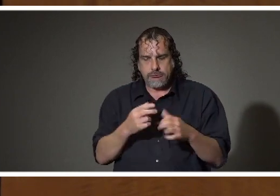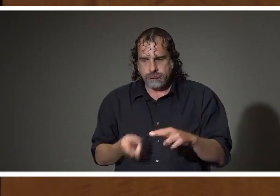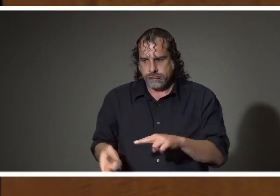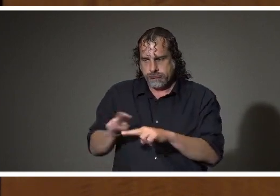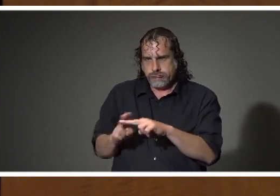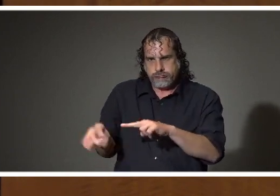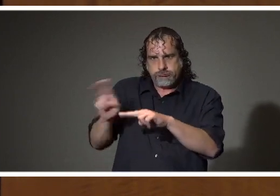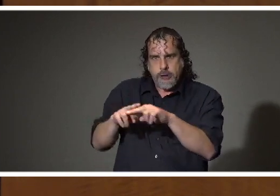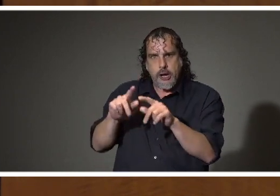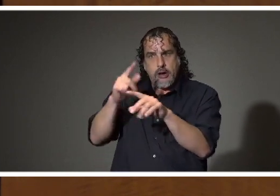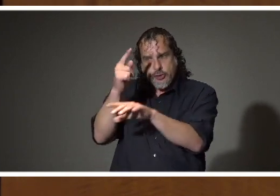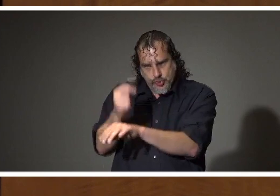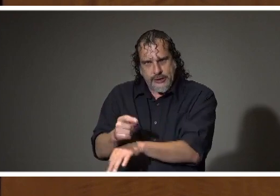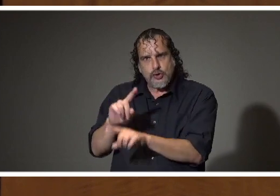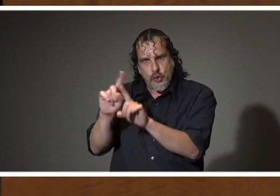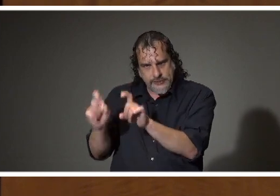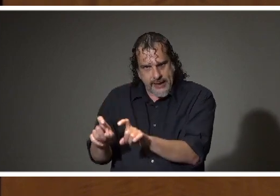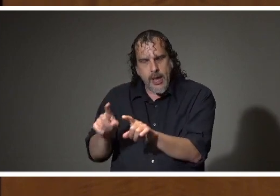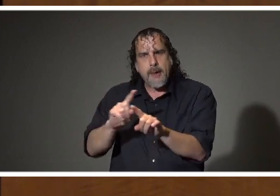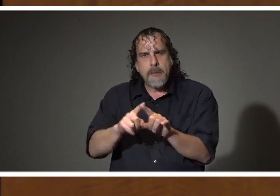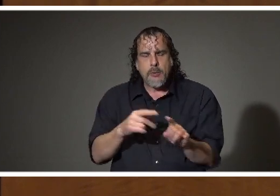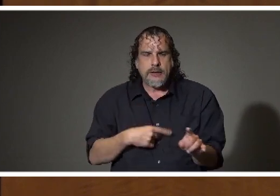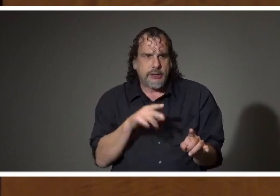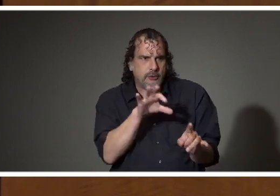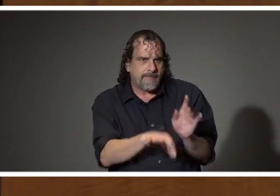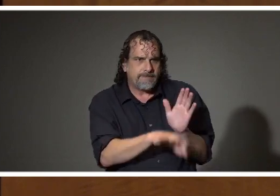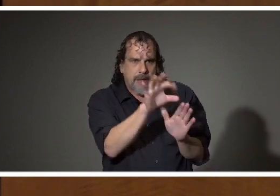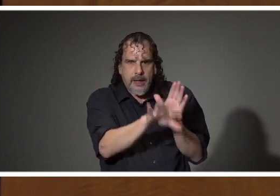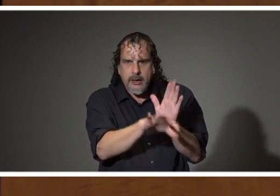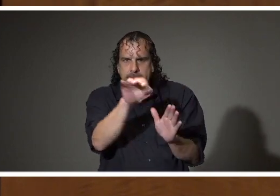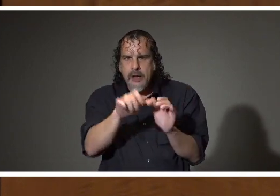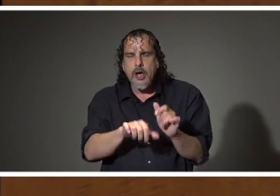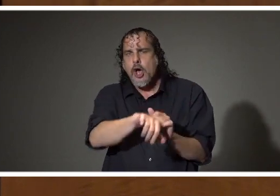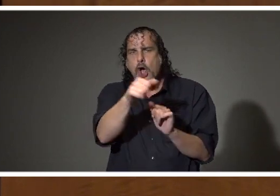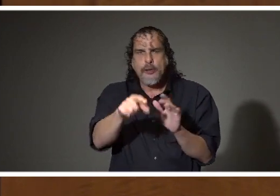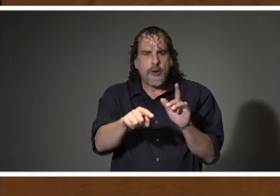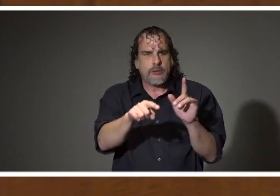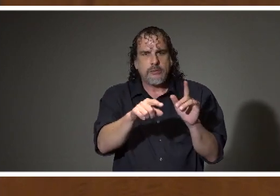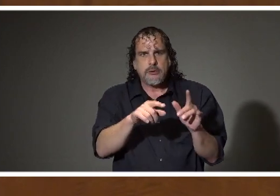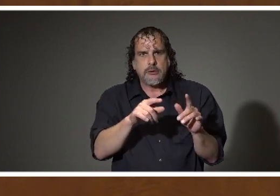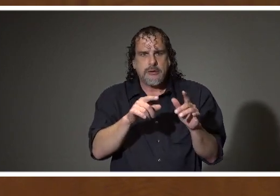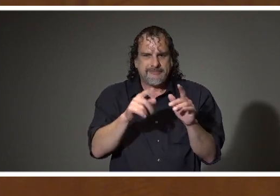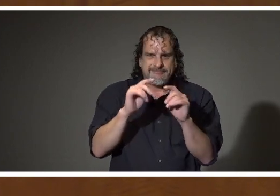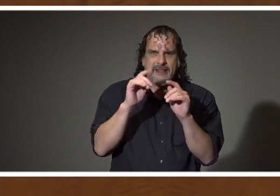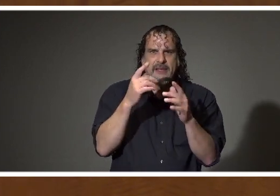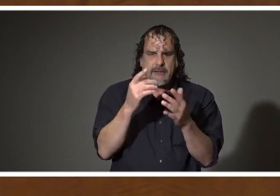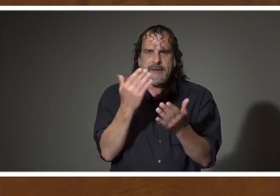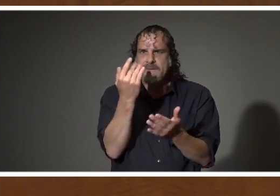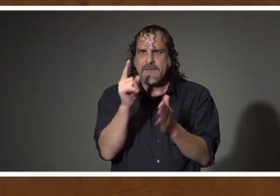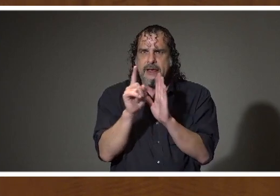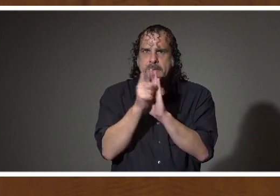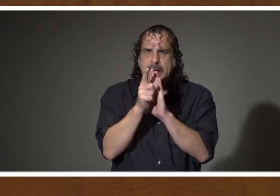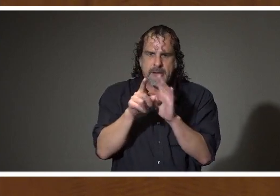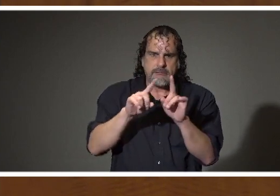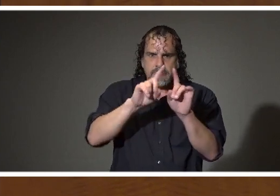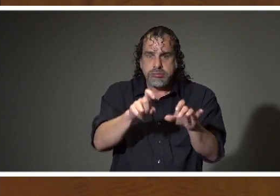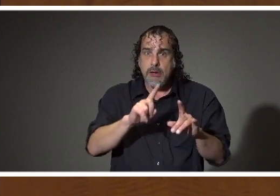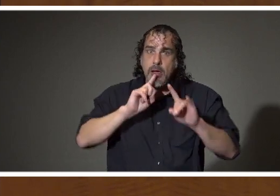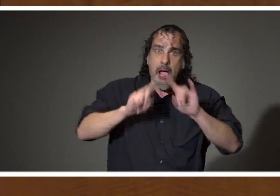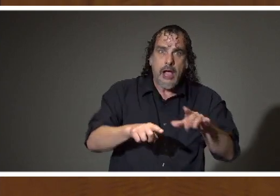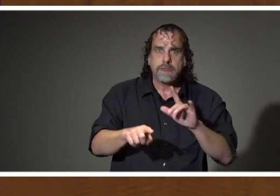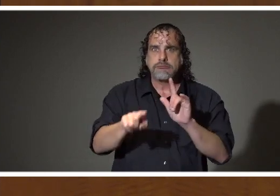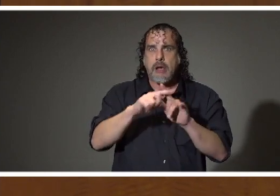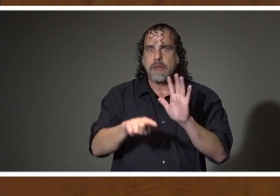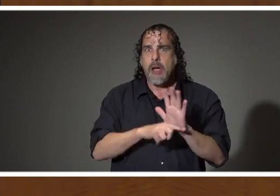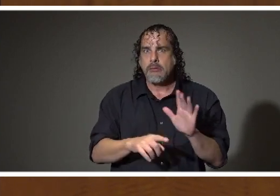traditional testing method, we need to continue to look for capacity on those 15-minute tests, of which we have